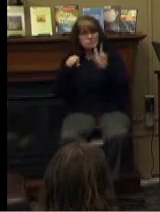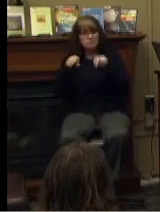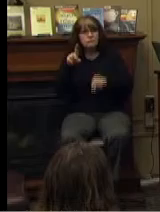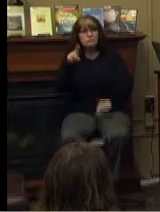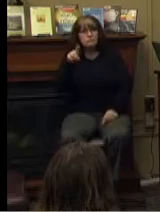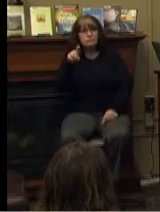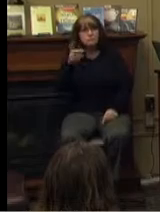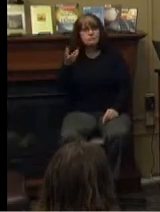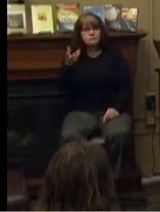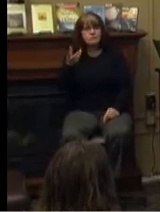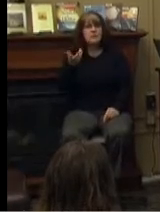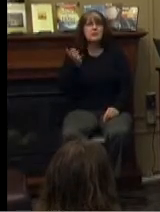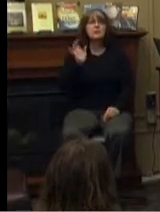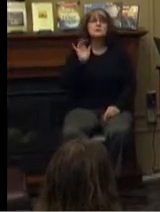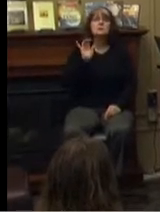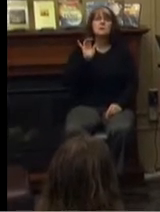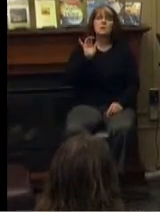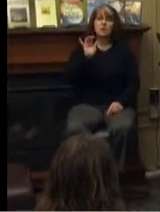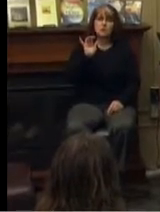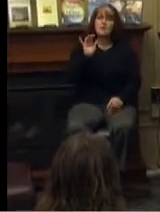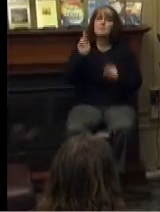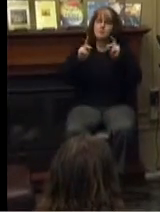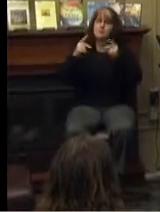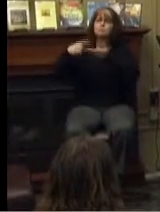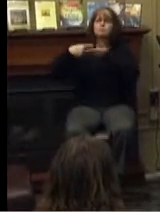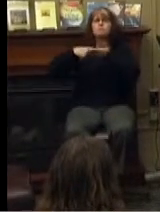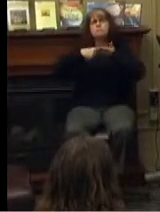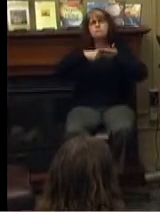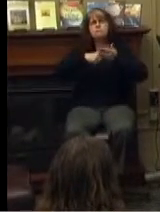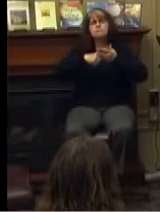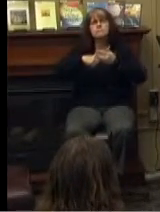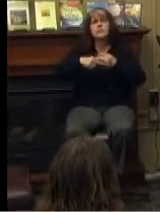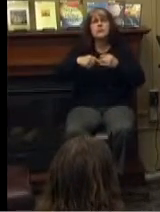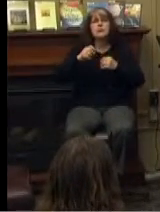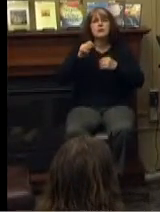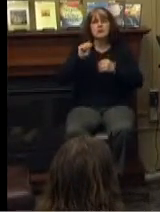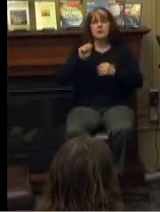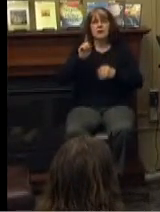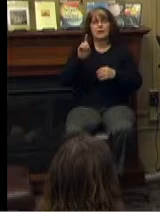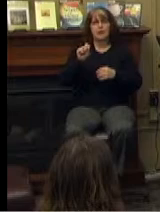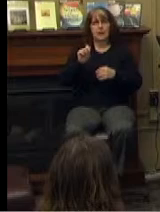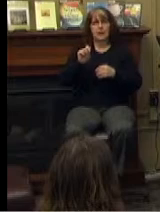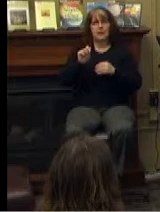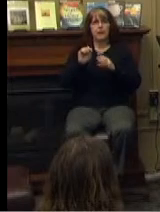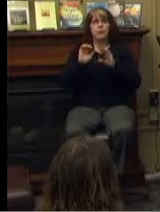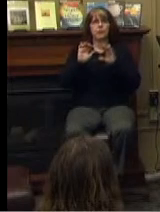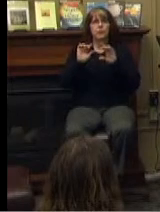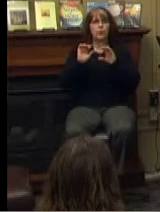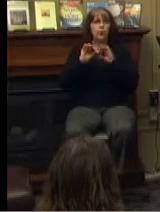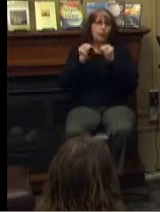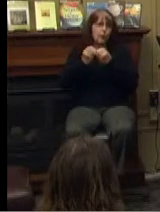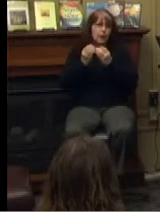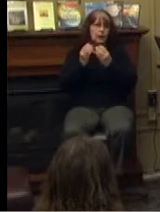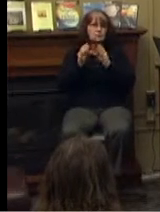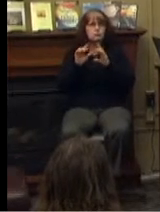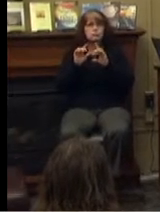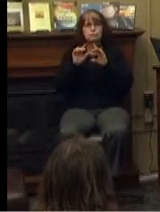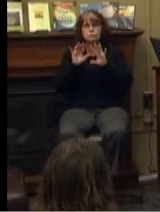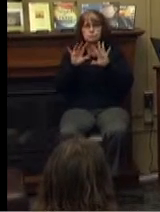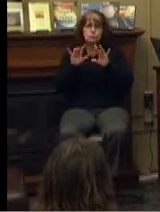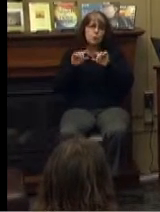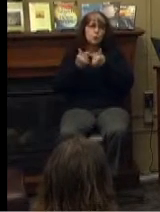And so those are some of the things that they had a discussion. And so the ADA met, organizers or group met, and in 2008 they